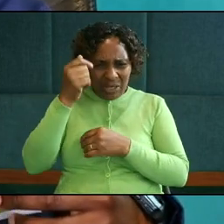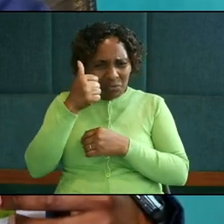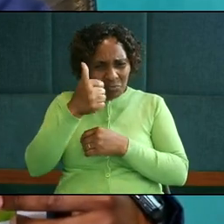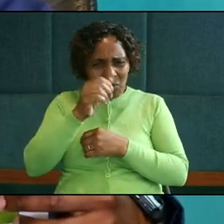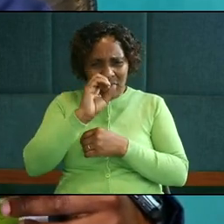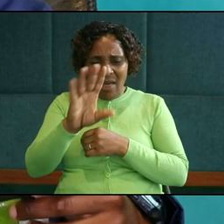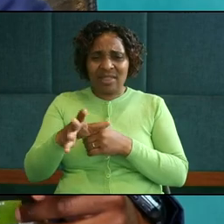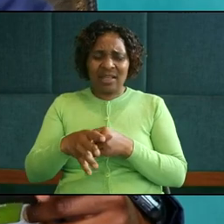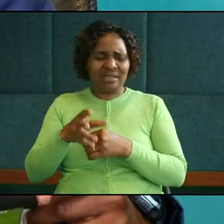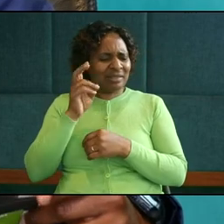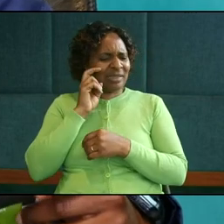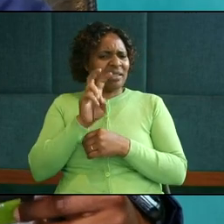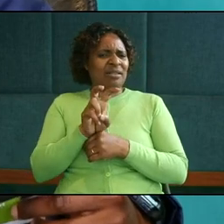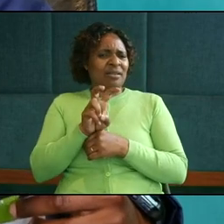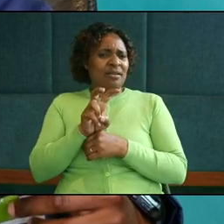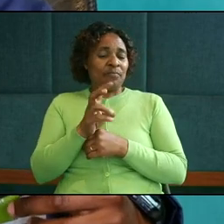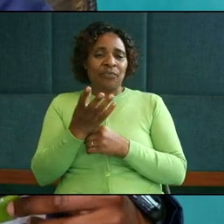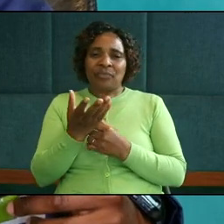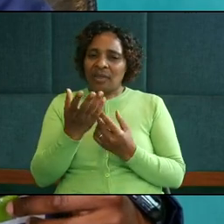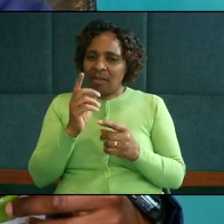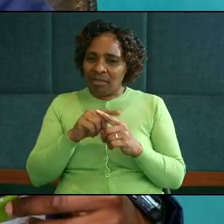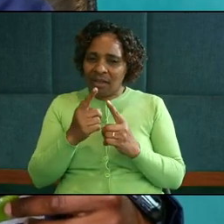look at her, you know. And